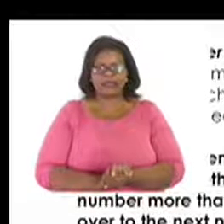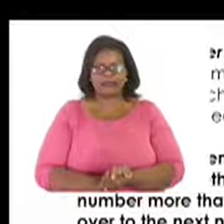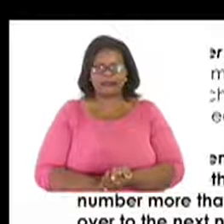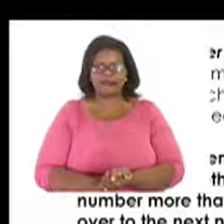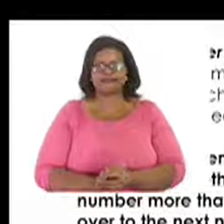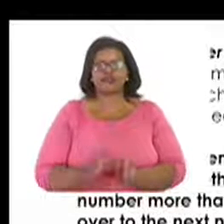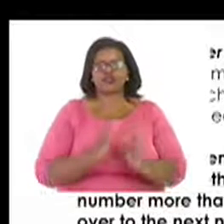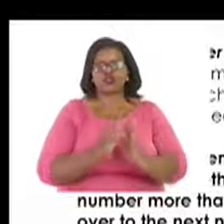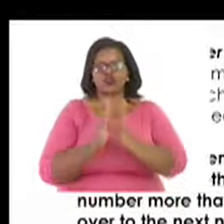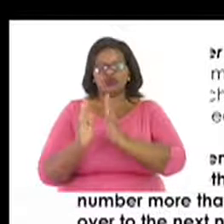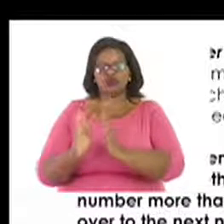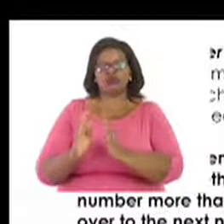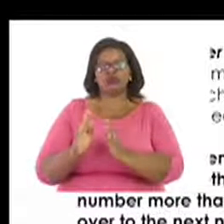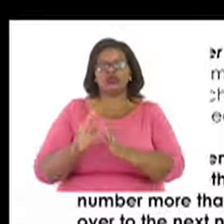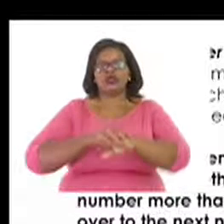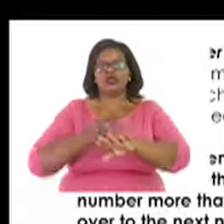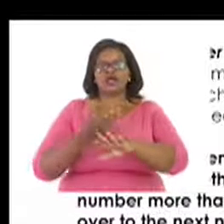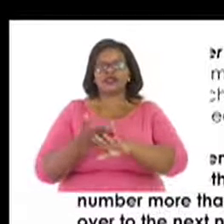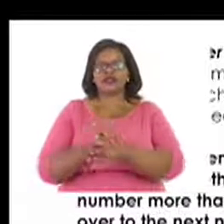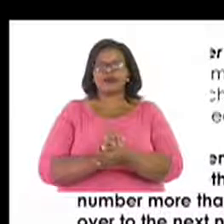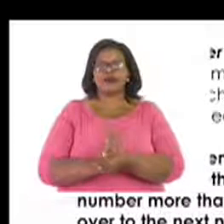55 plus